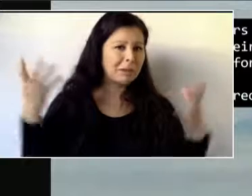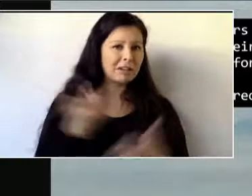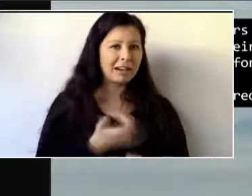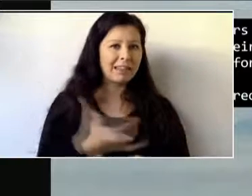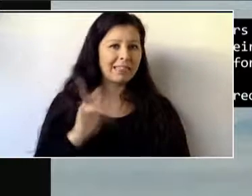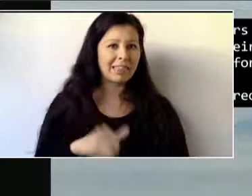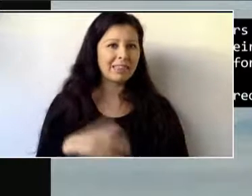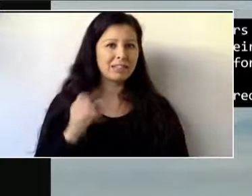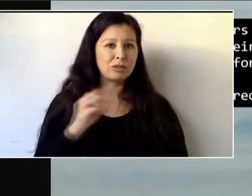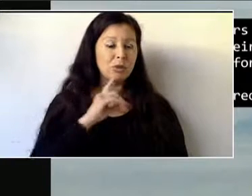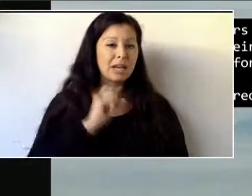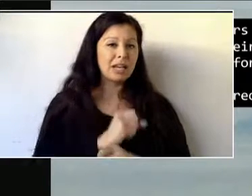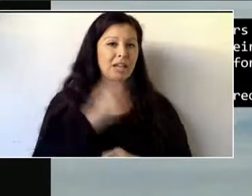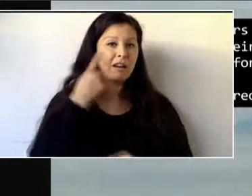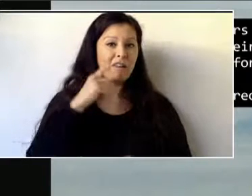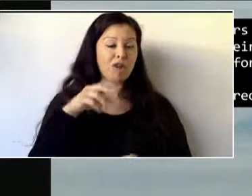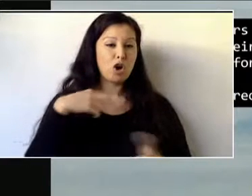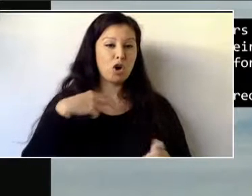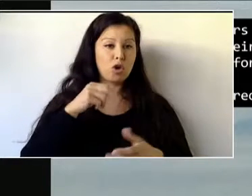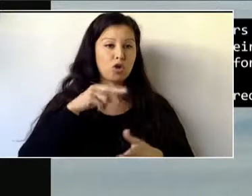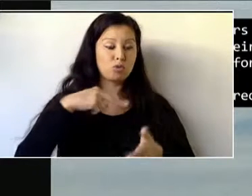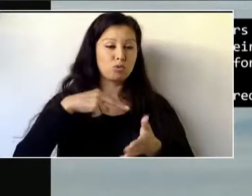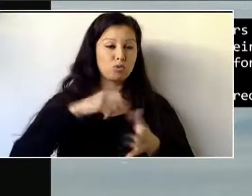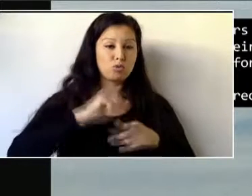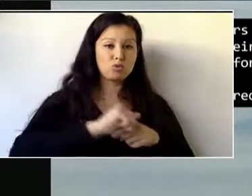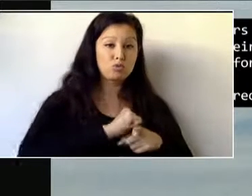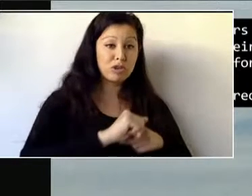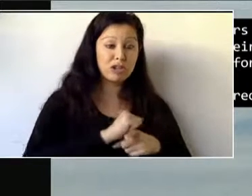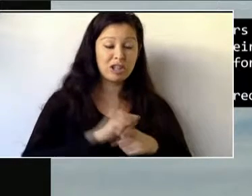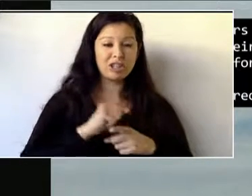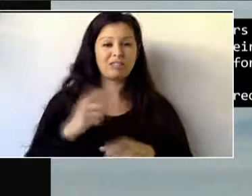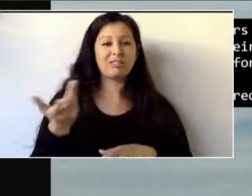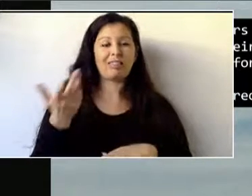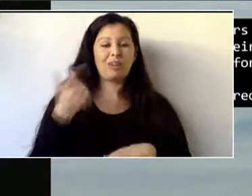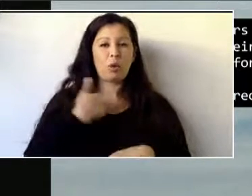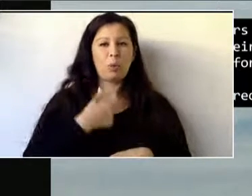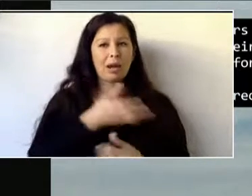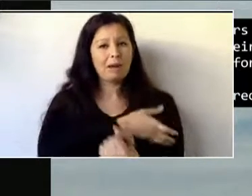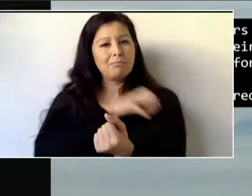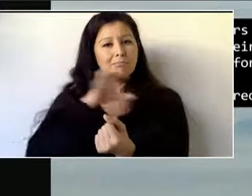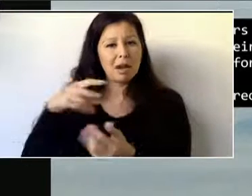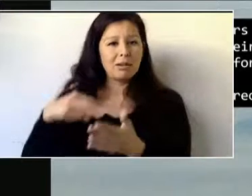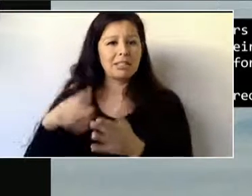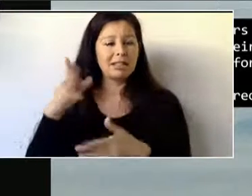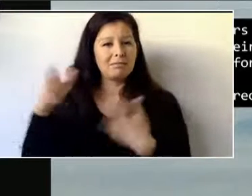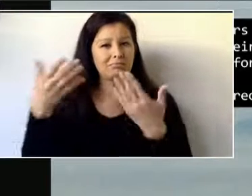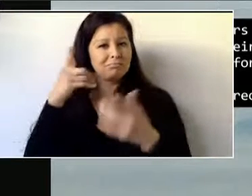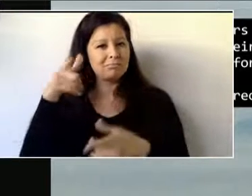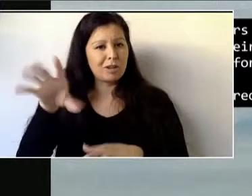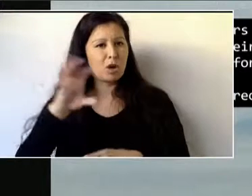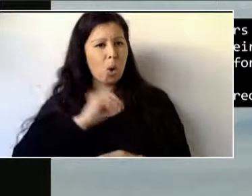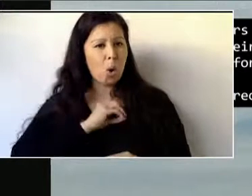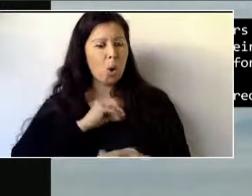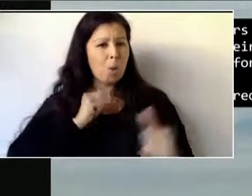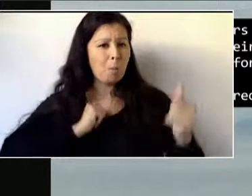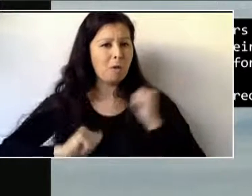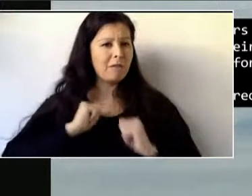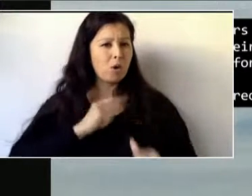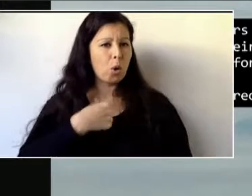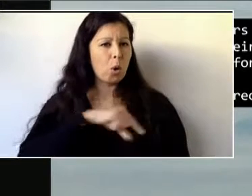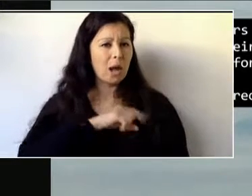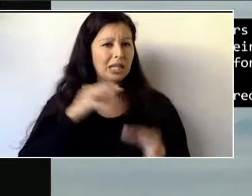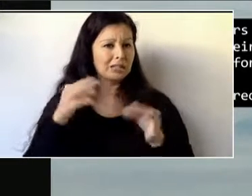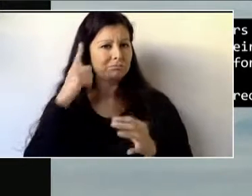So essentially for the rehearsals period, we had to empower the dancers for the dancers to make their own performance quality